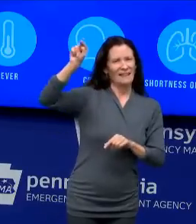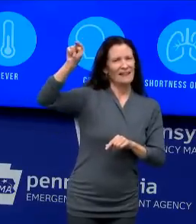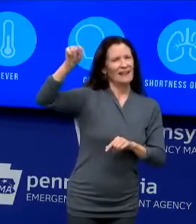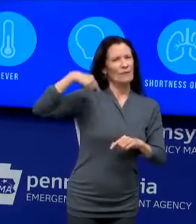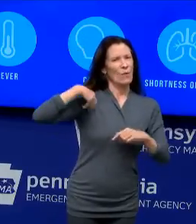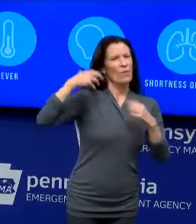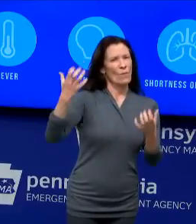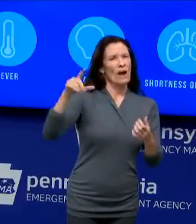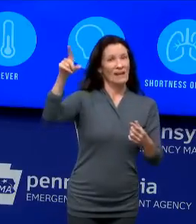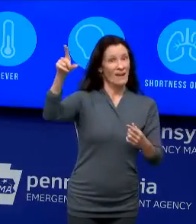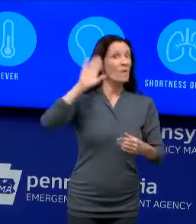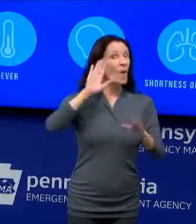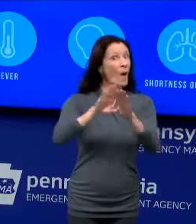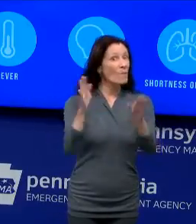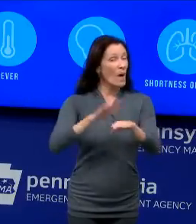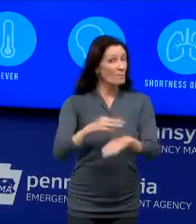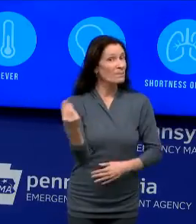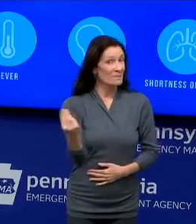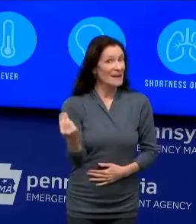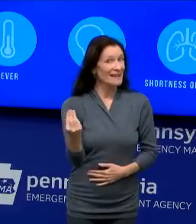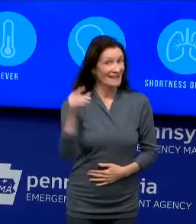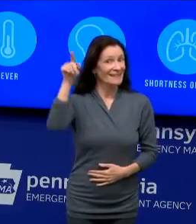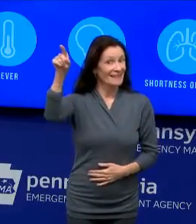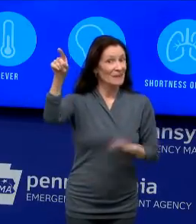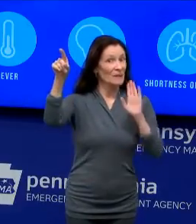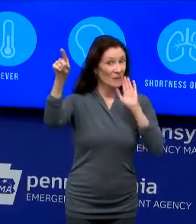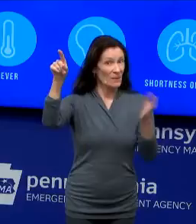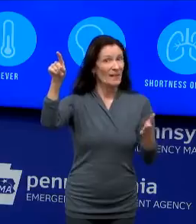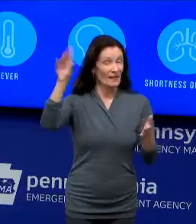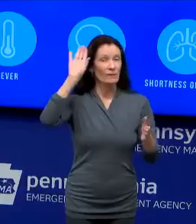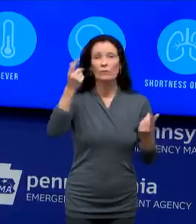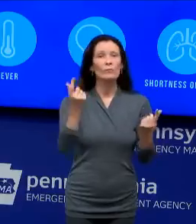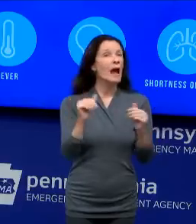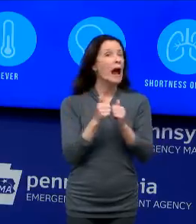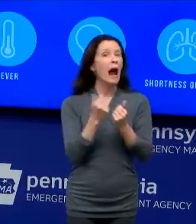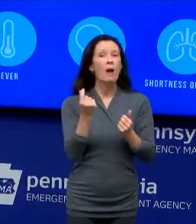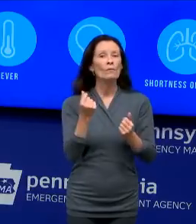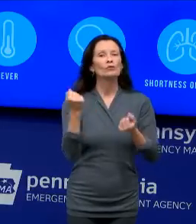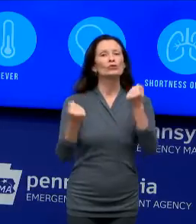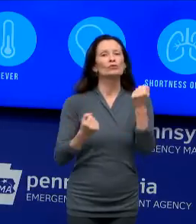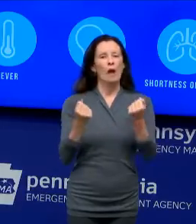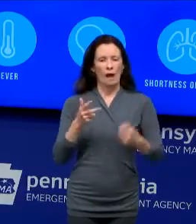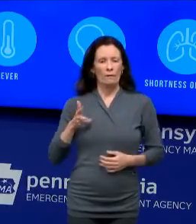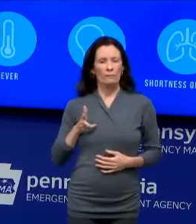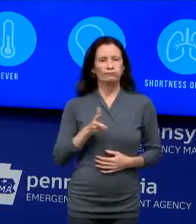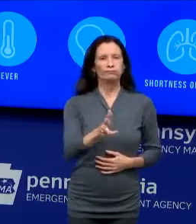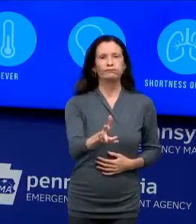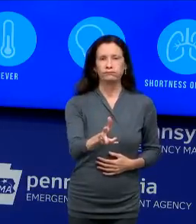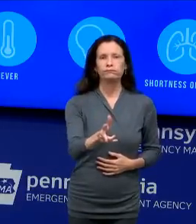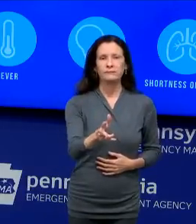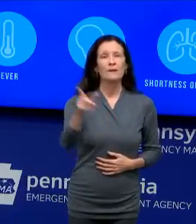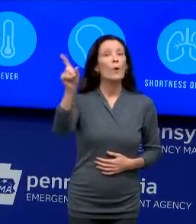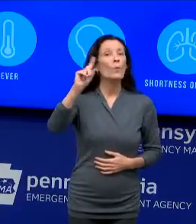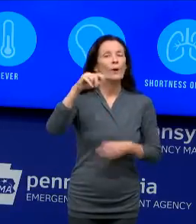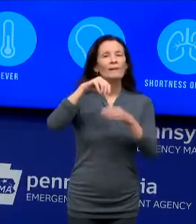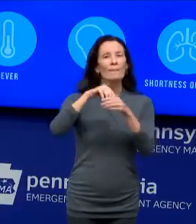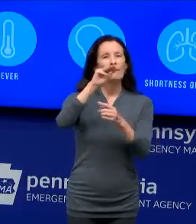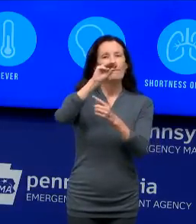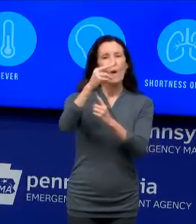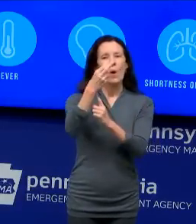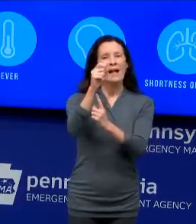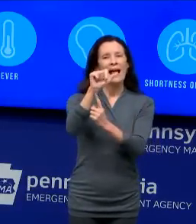will offer drive-through testing at the Mohegan Sun Arena at Casey Plaza